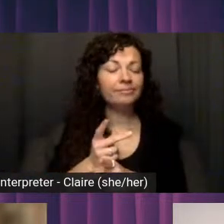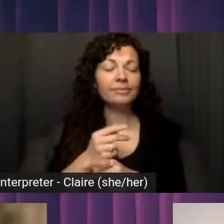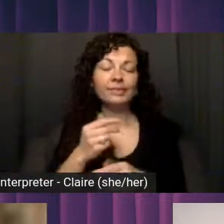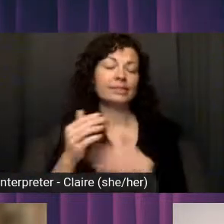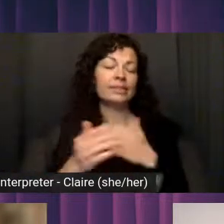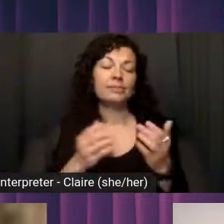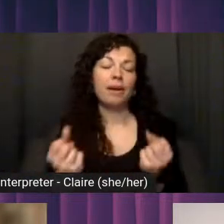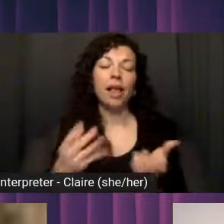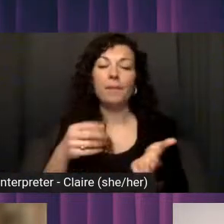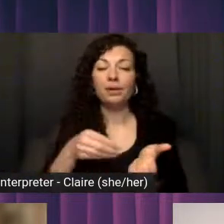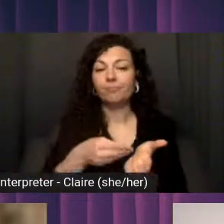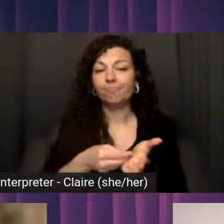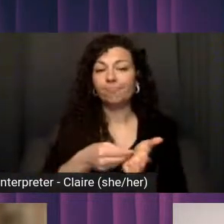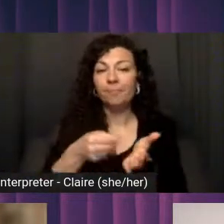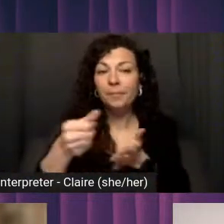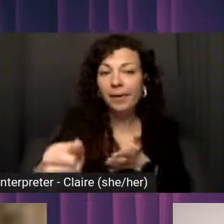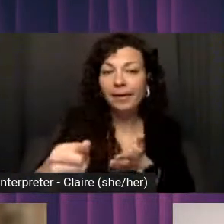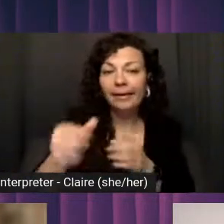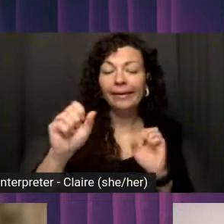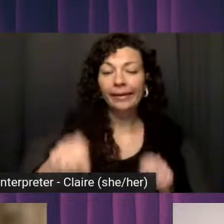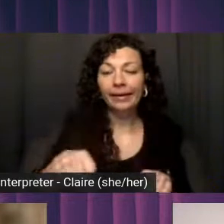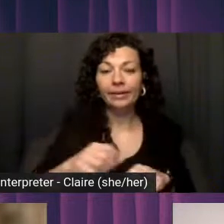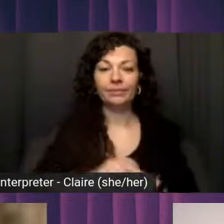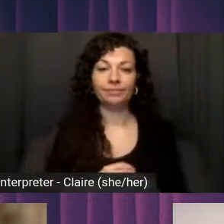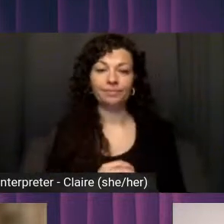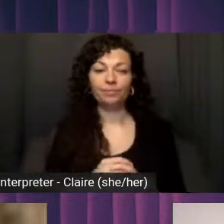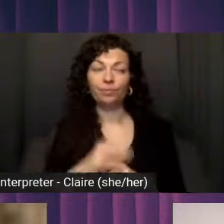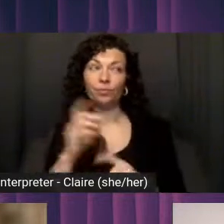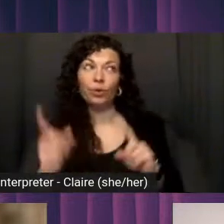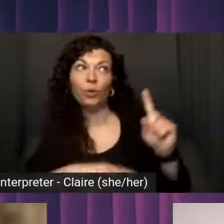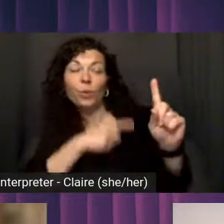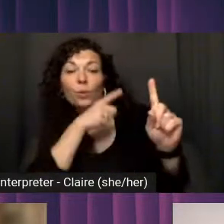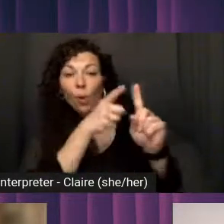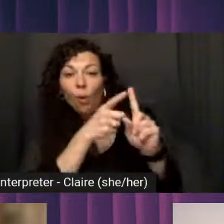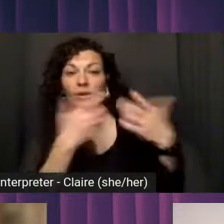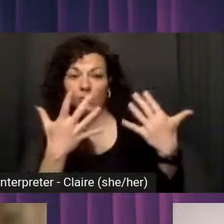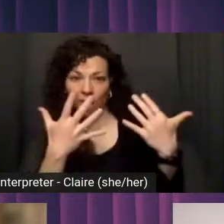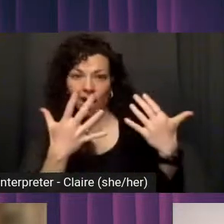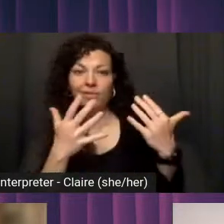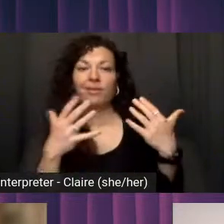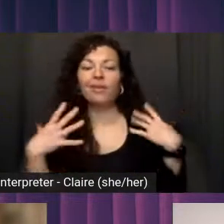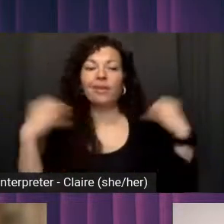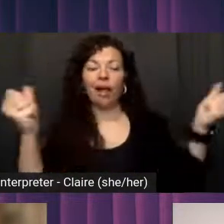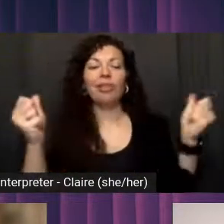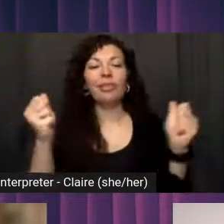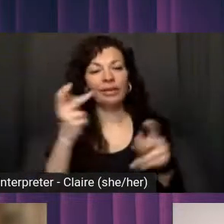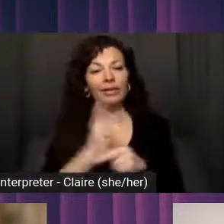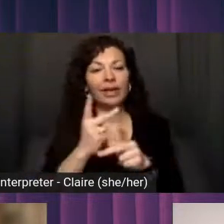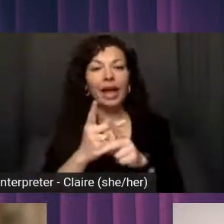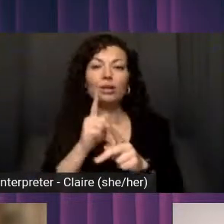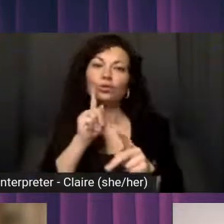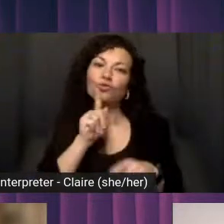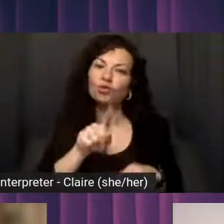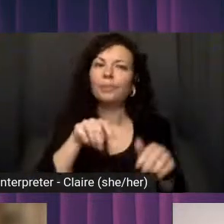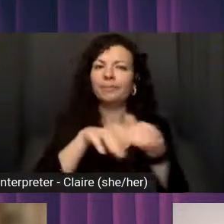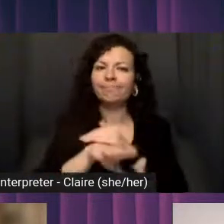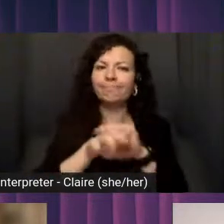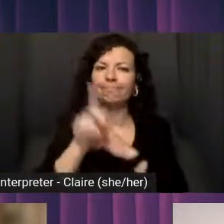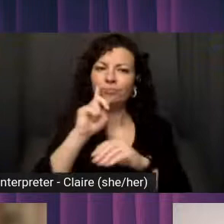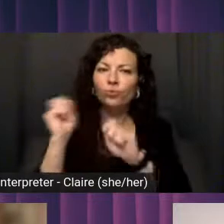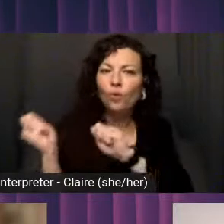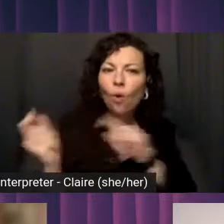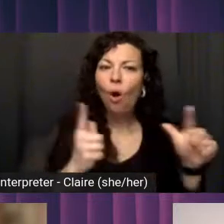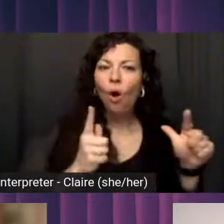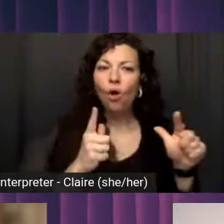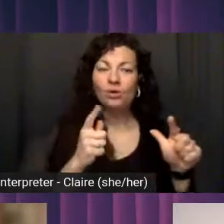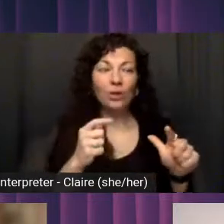The true goal is to increase access, decrease health disparities, and truly provide dignified